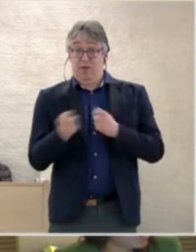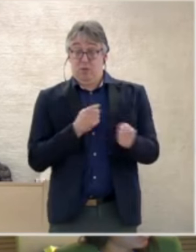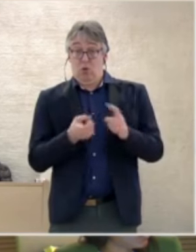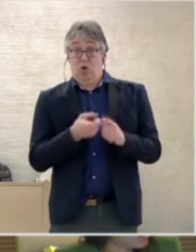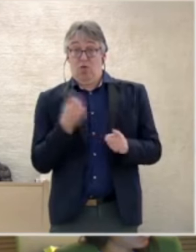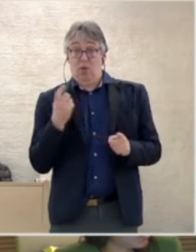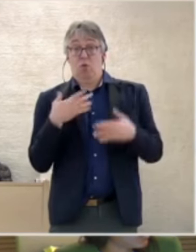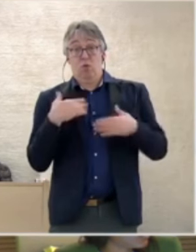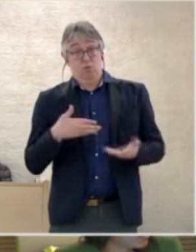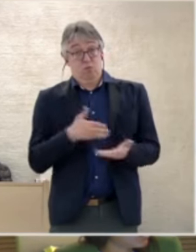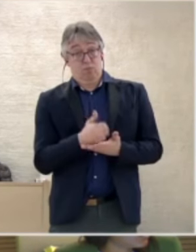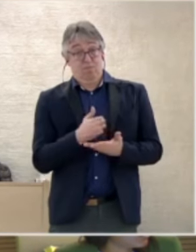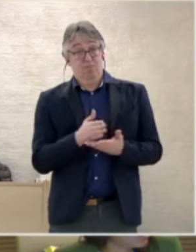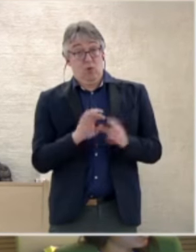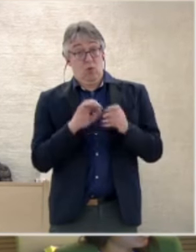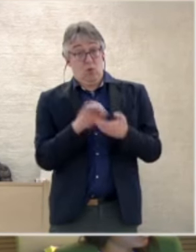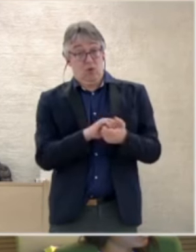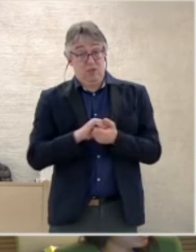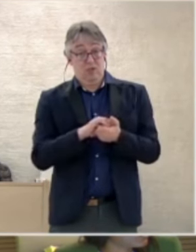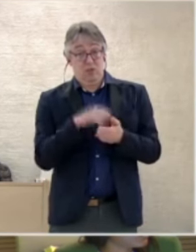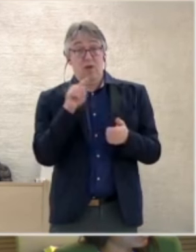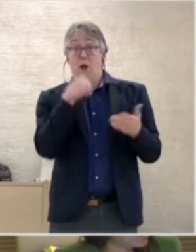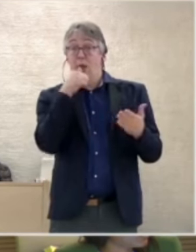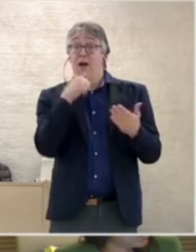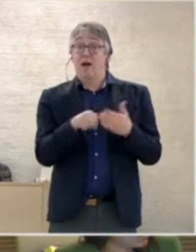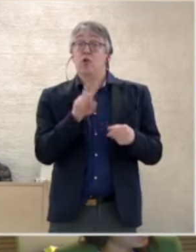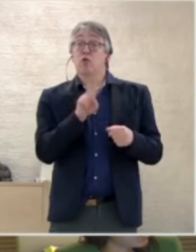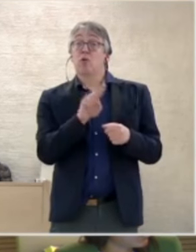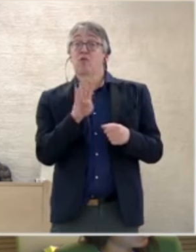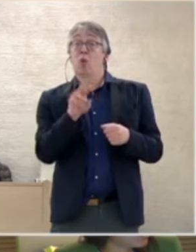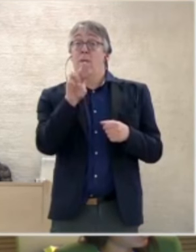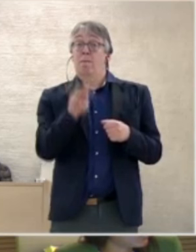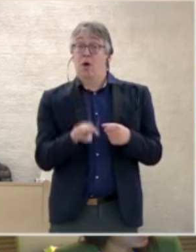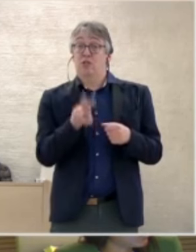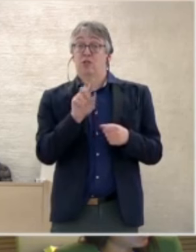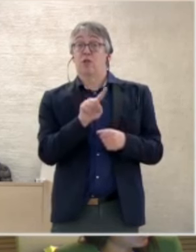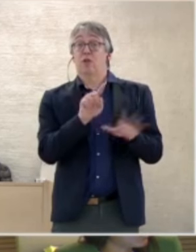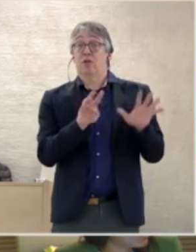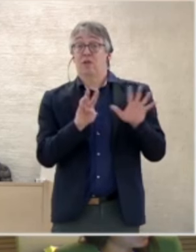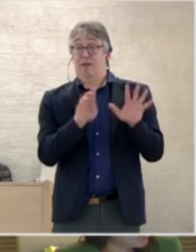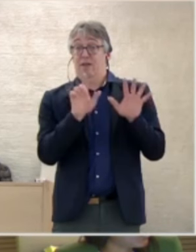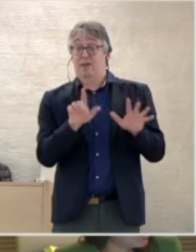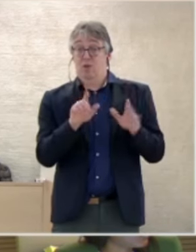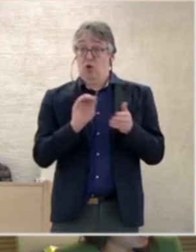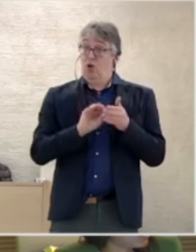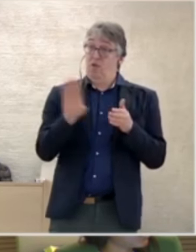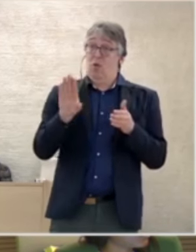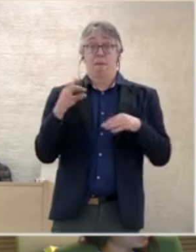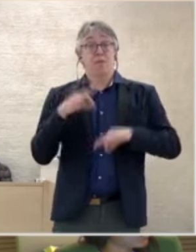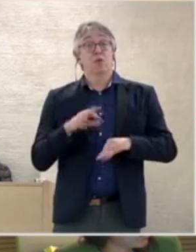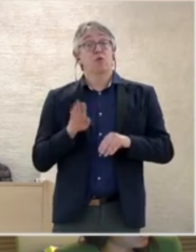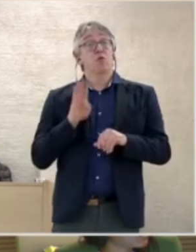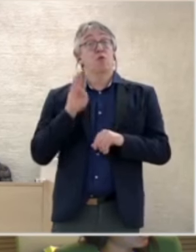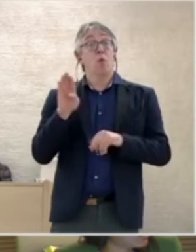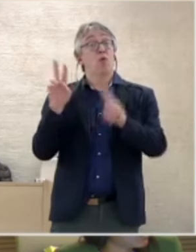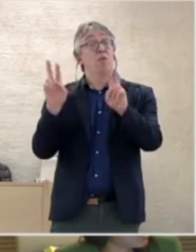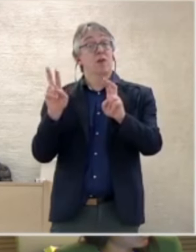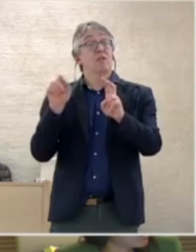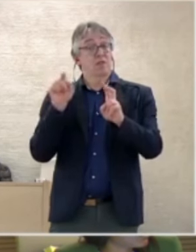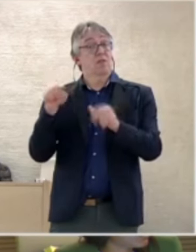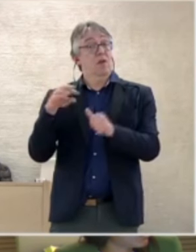human rights organization, in the letter of 24 March 1997, addressed to the Minister of Foreign Affairs of the Republic